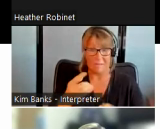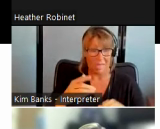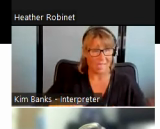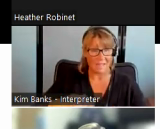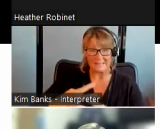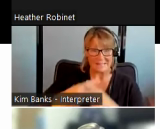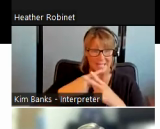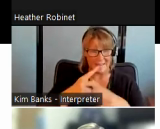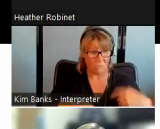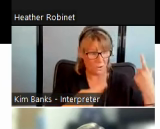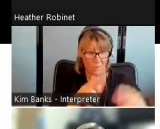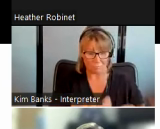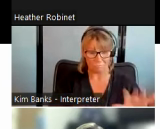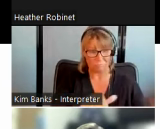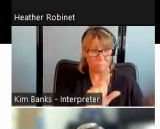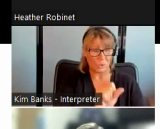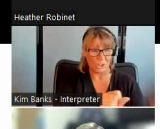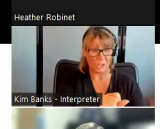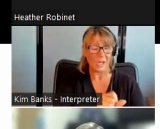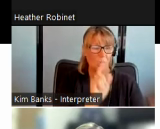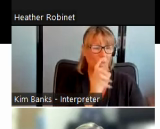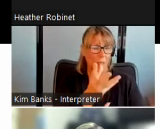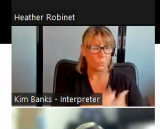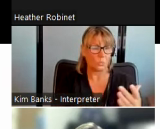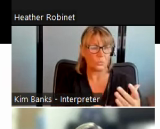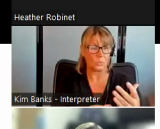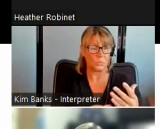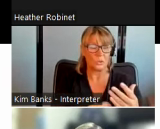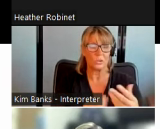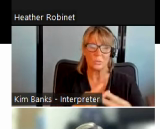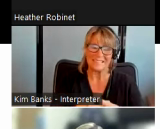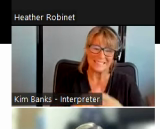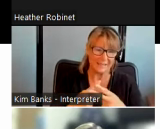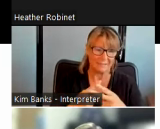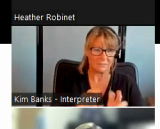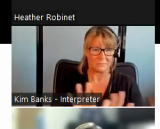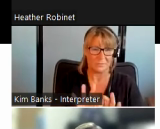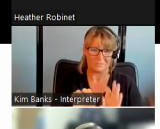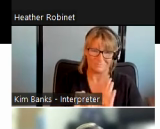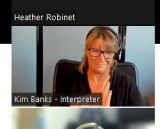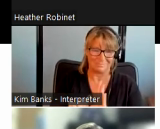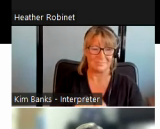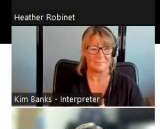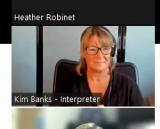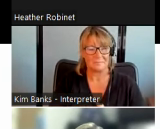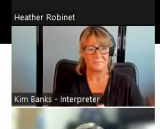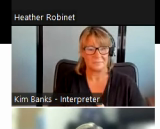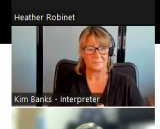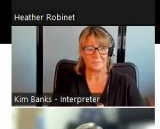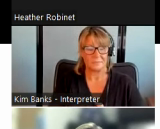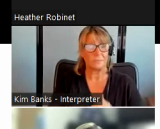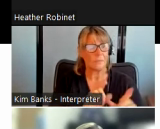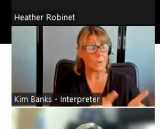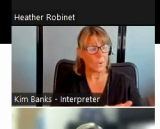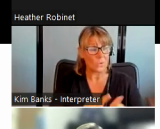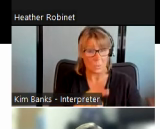what you've most recently been working on, you will lose it. So saving is very important. And the other thing that you need to